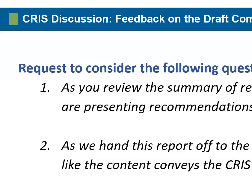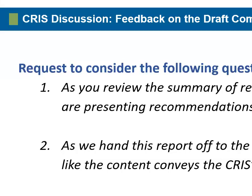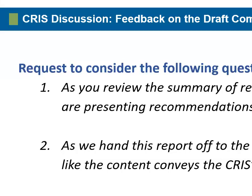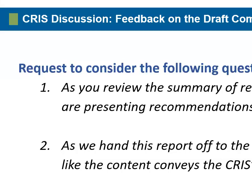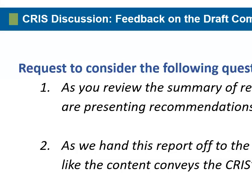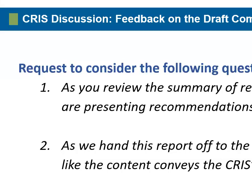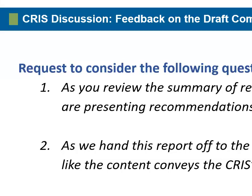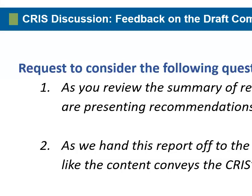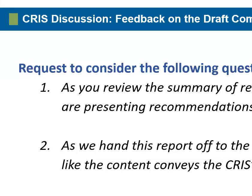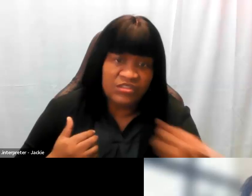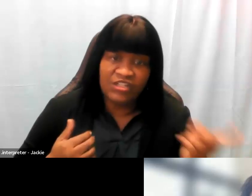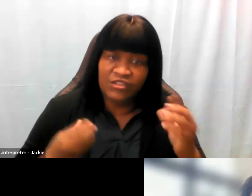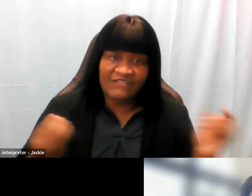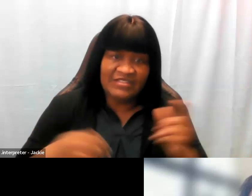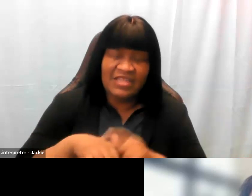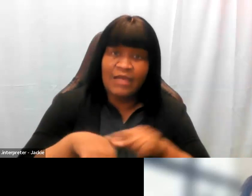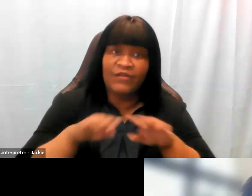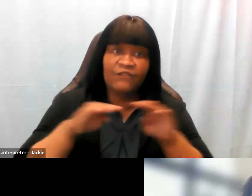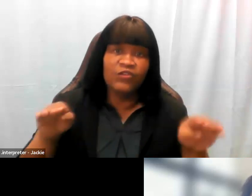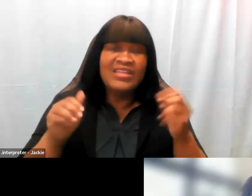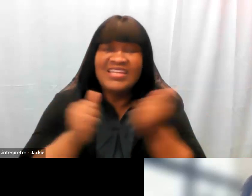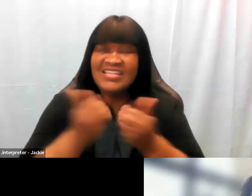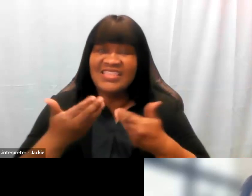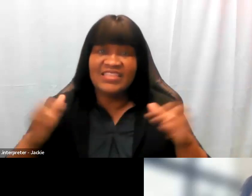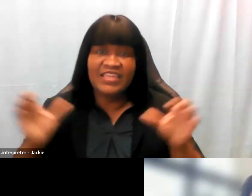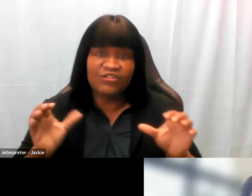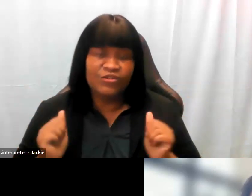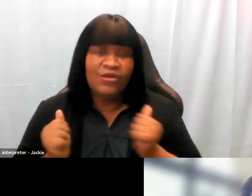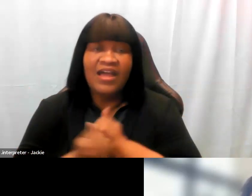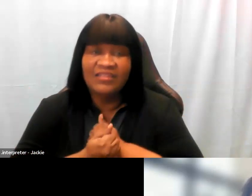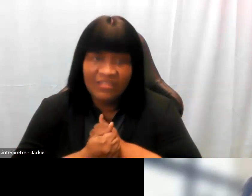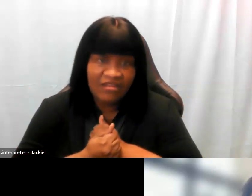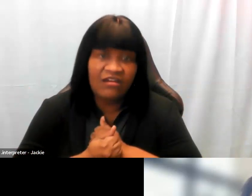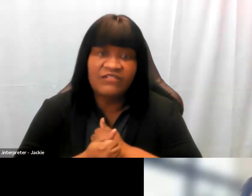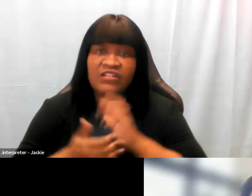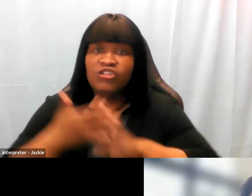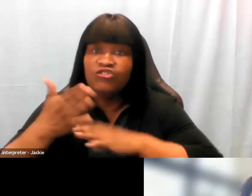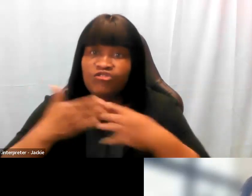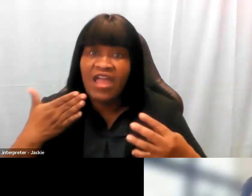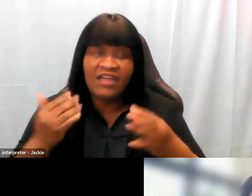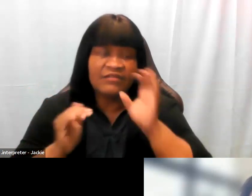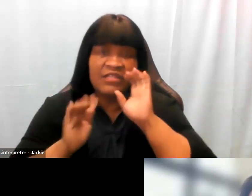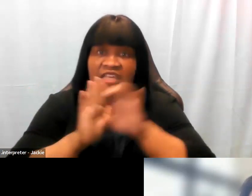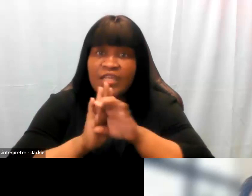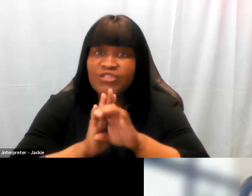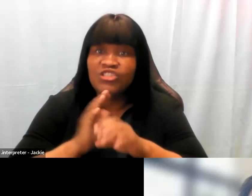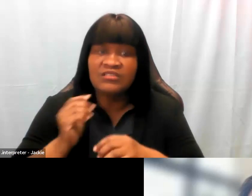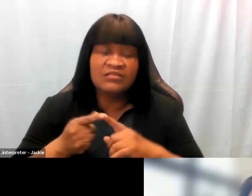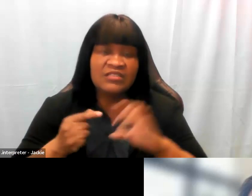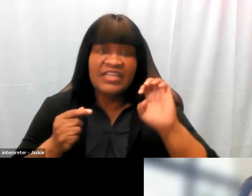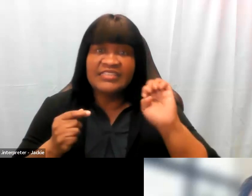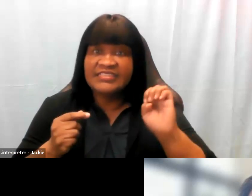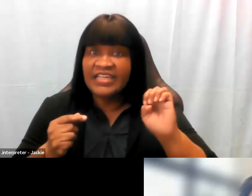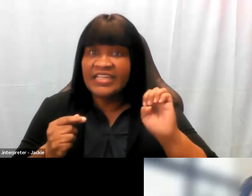I think anything we can do, I'm a huge, I love being able to do graphs, images, but an executive summary